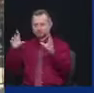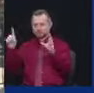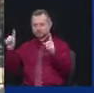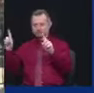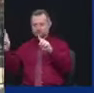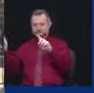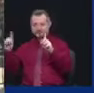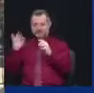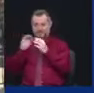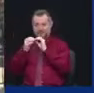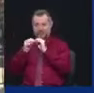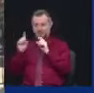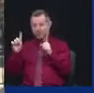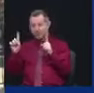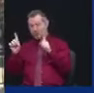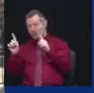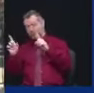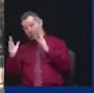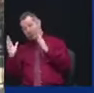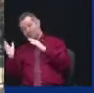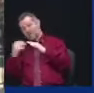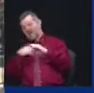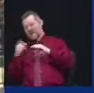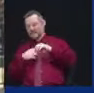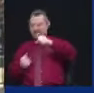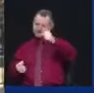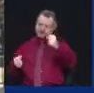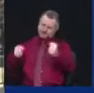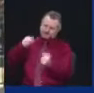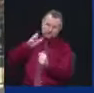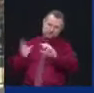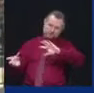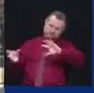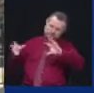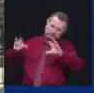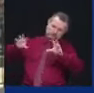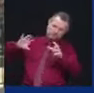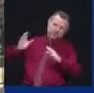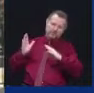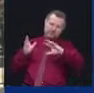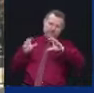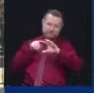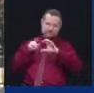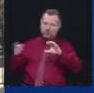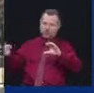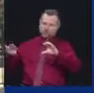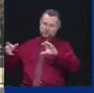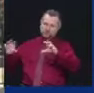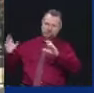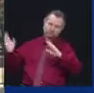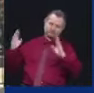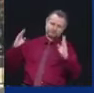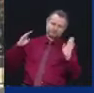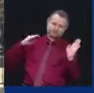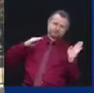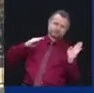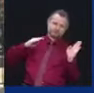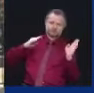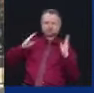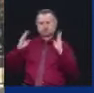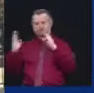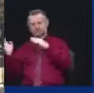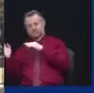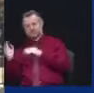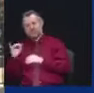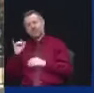go down, open the economic valve. And that's what we have been doing. But we've been doing it because the metrics have been